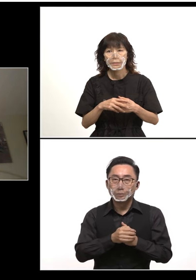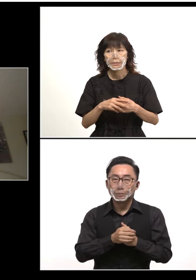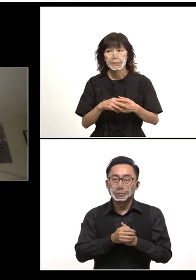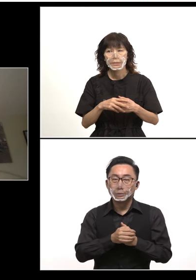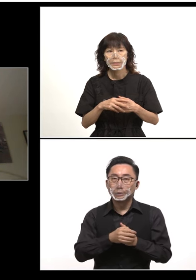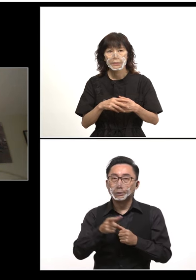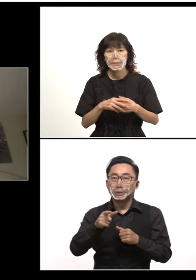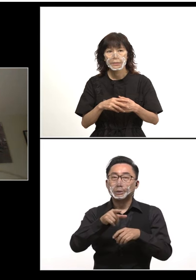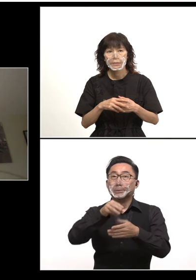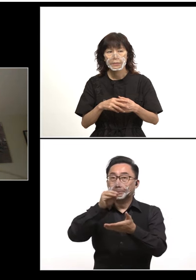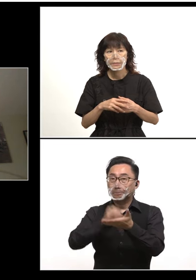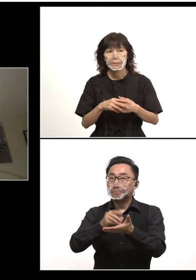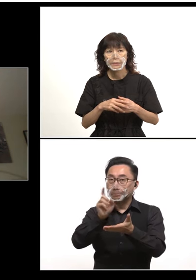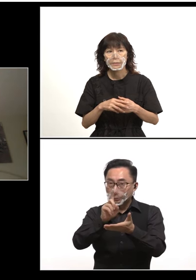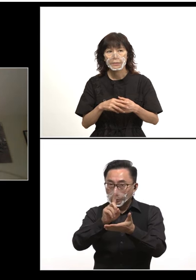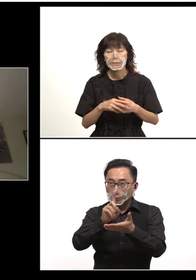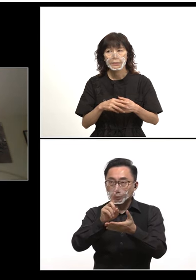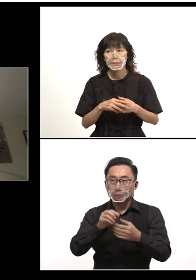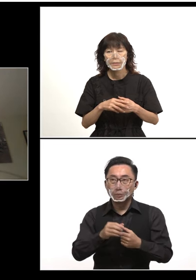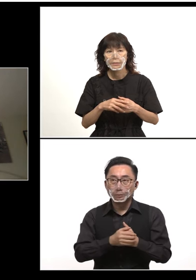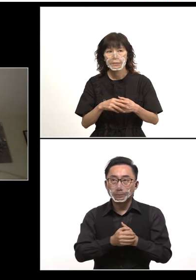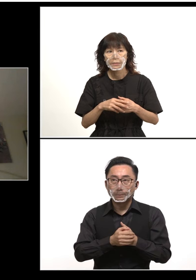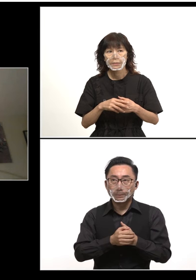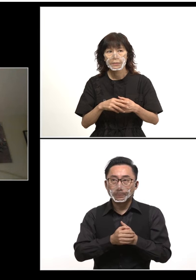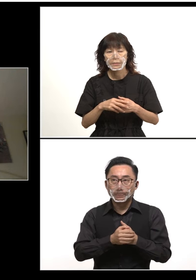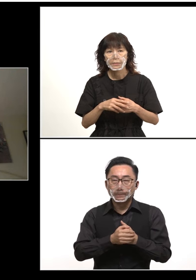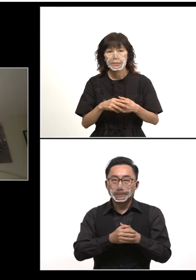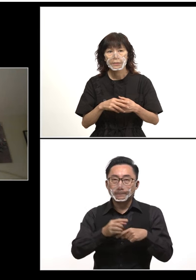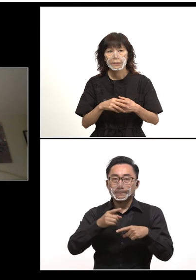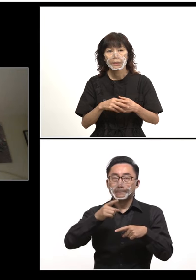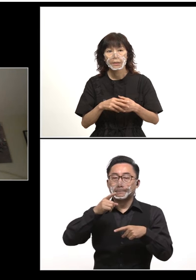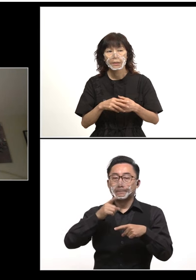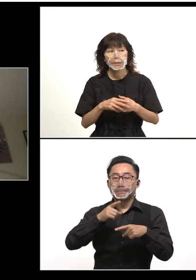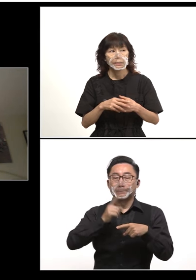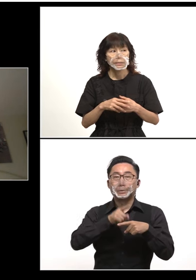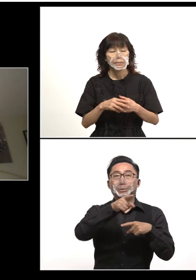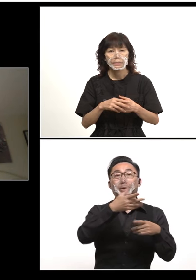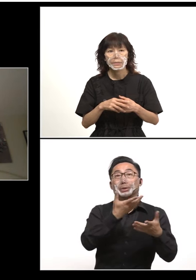there isn't lots and lots of jobs for dancers, and there's not lots and lots of jobs for artists in Cambodia.